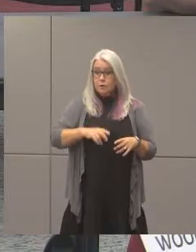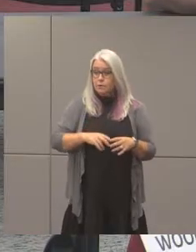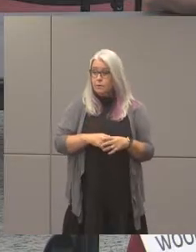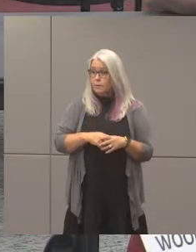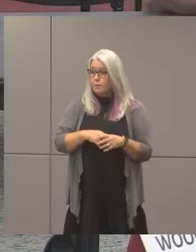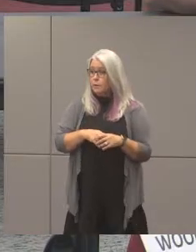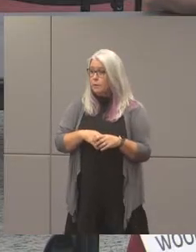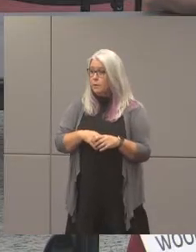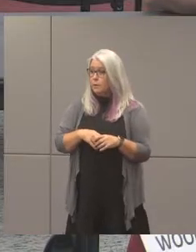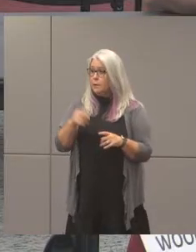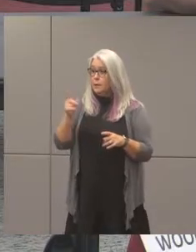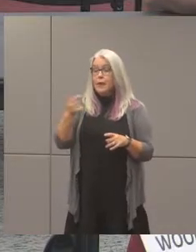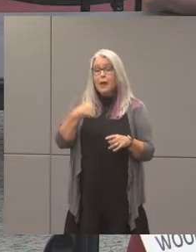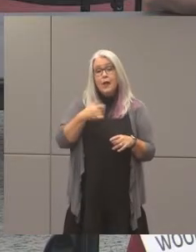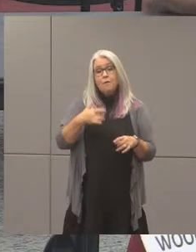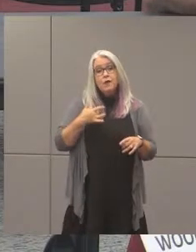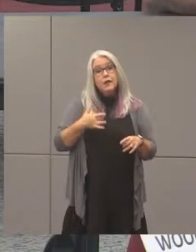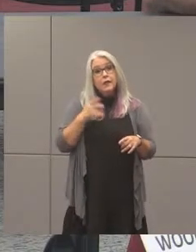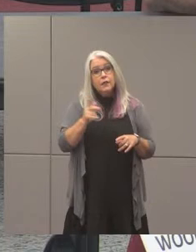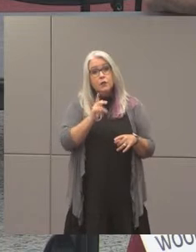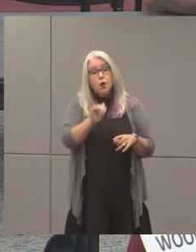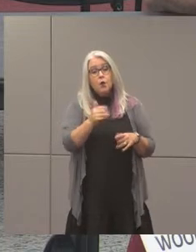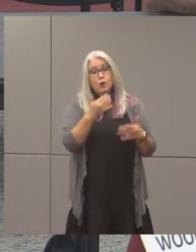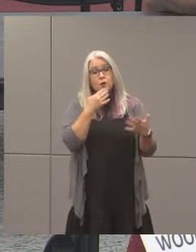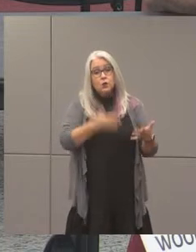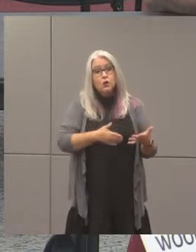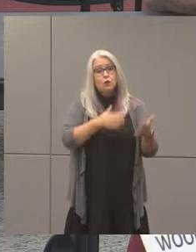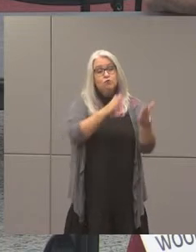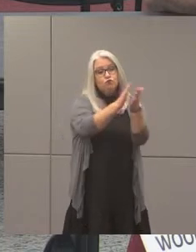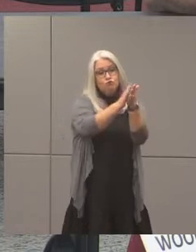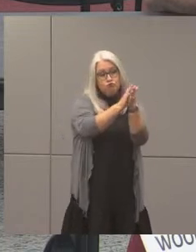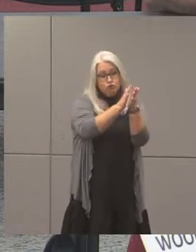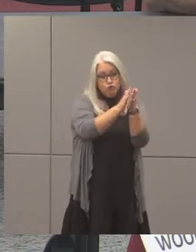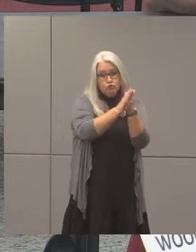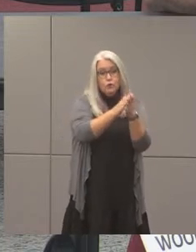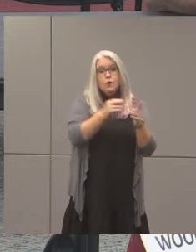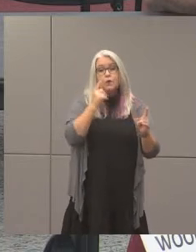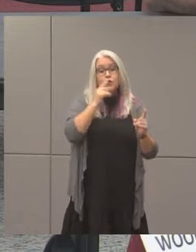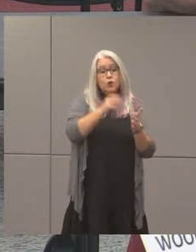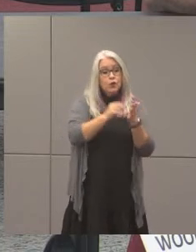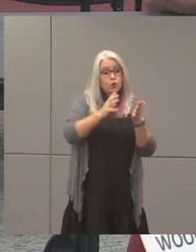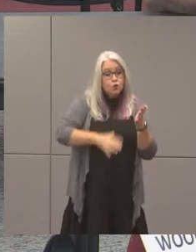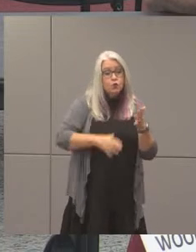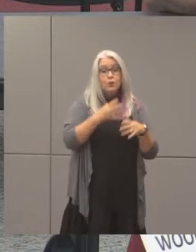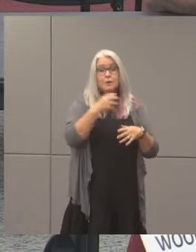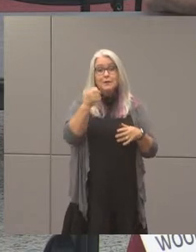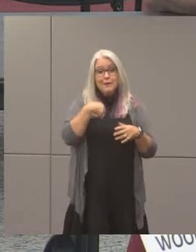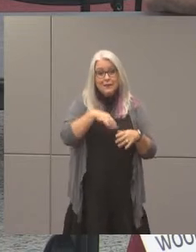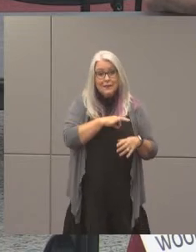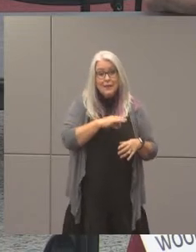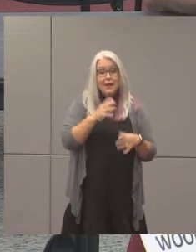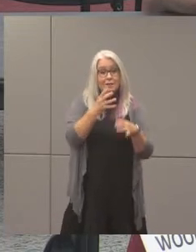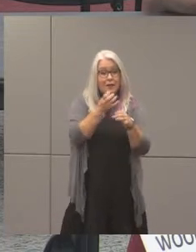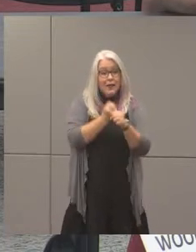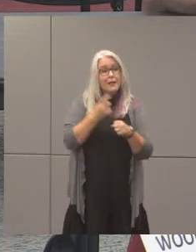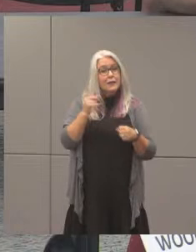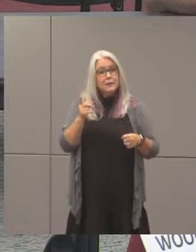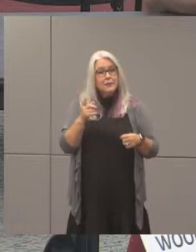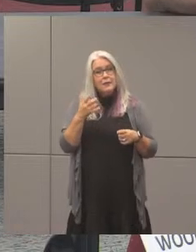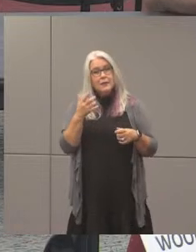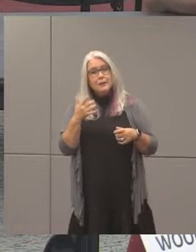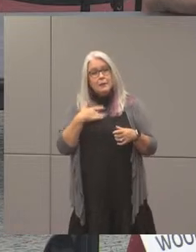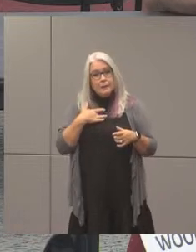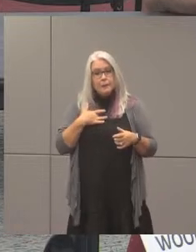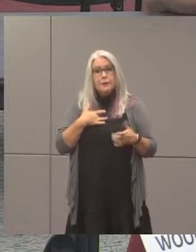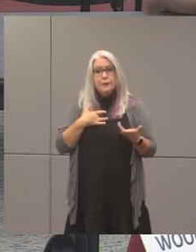Yeah, it's always good to, the kudos that the students and staff get, and it's always heartening to me